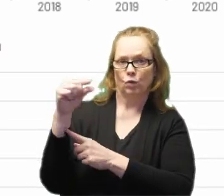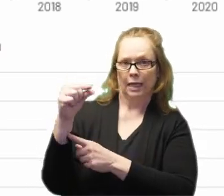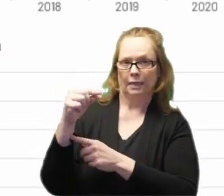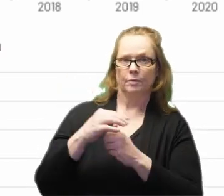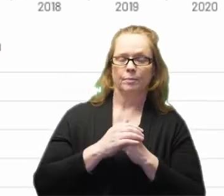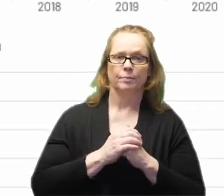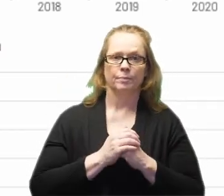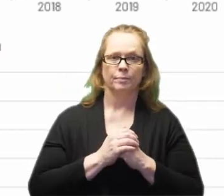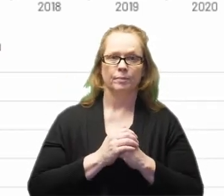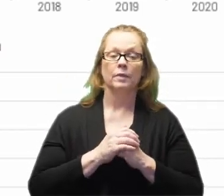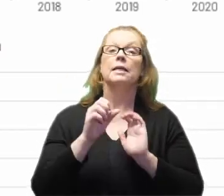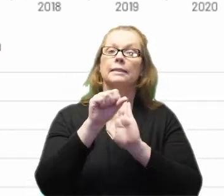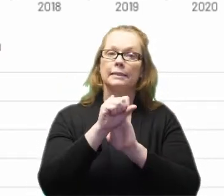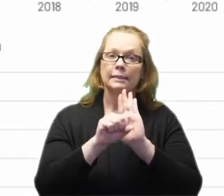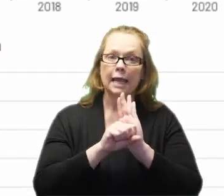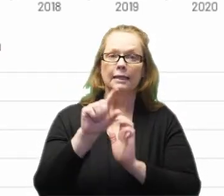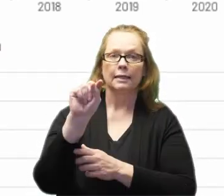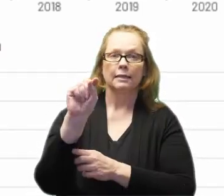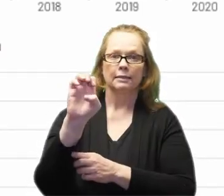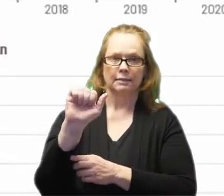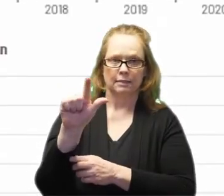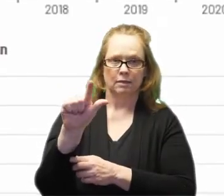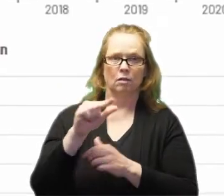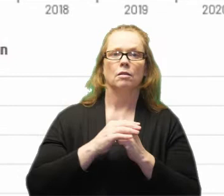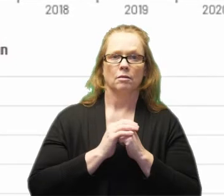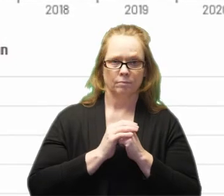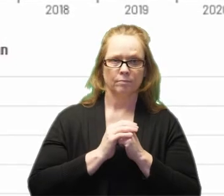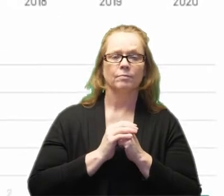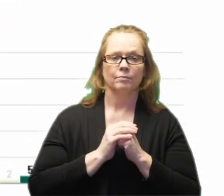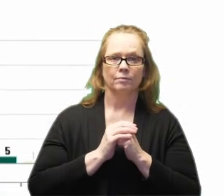green, and the state is in teal.